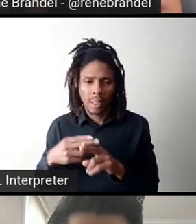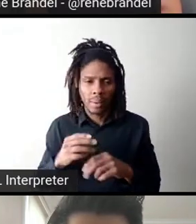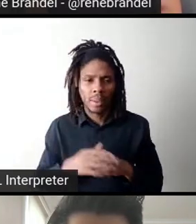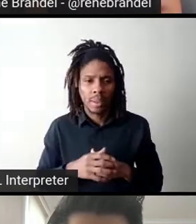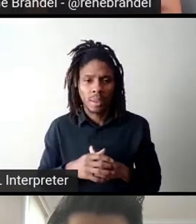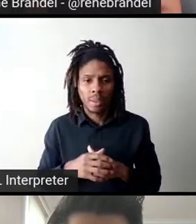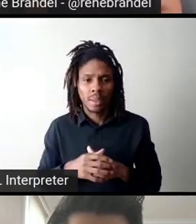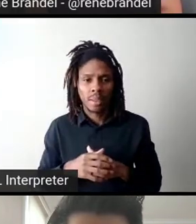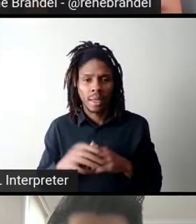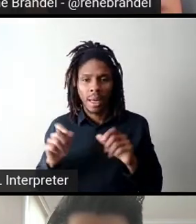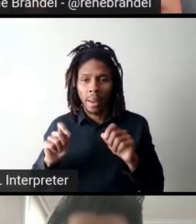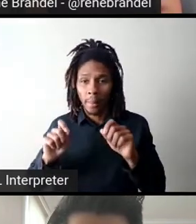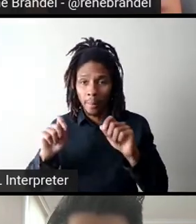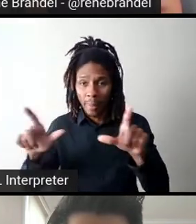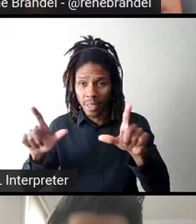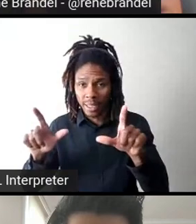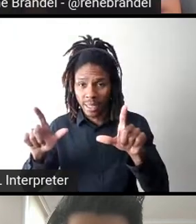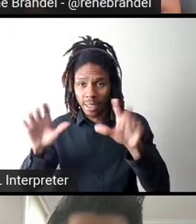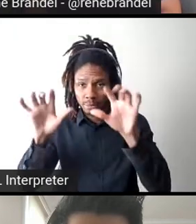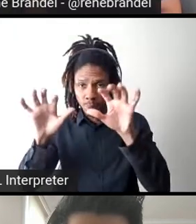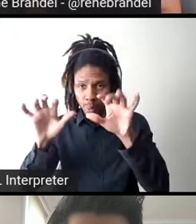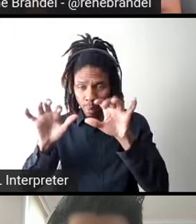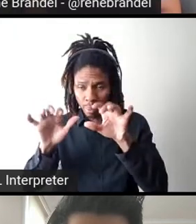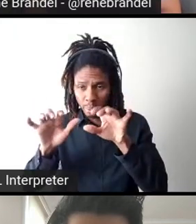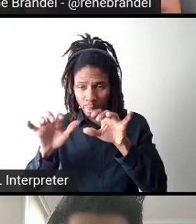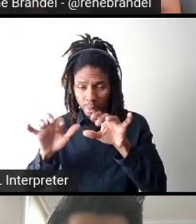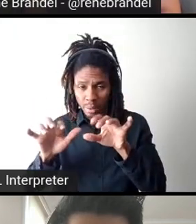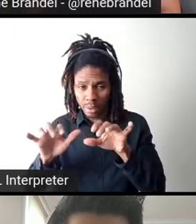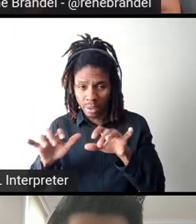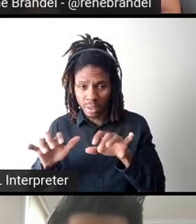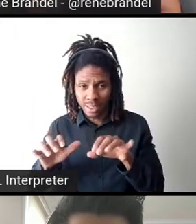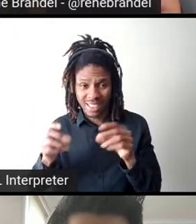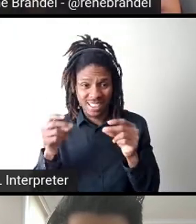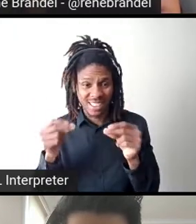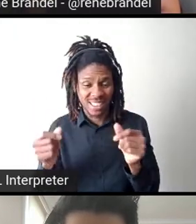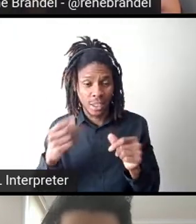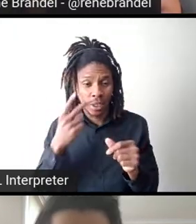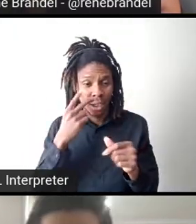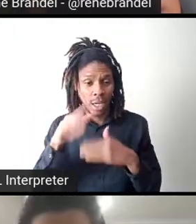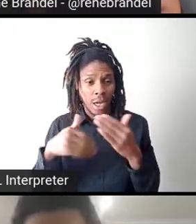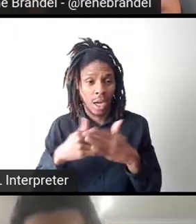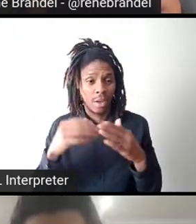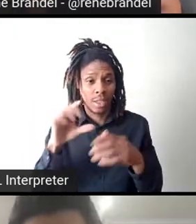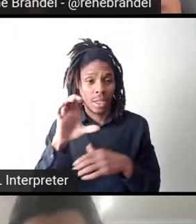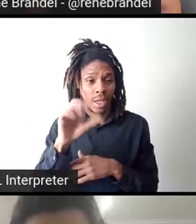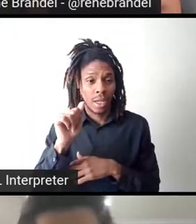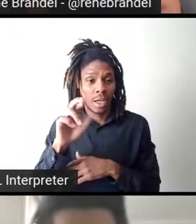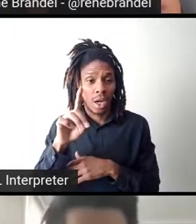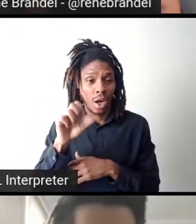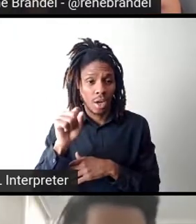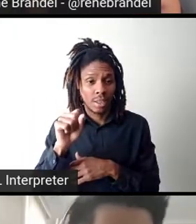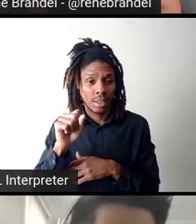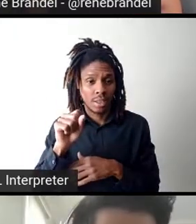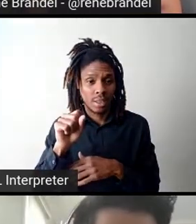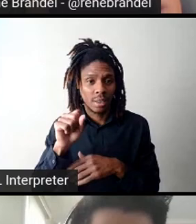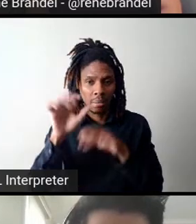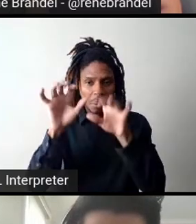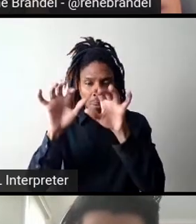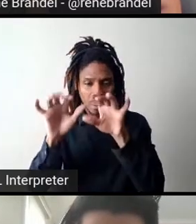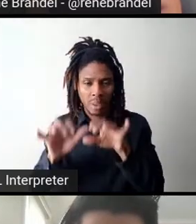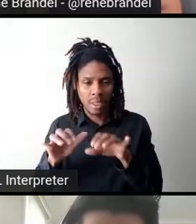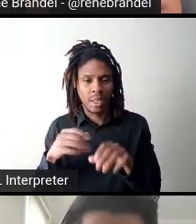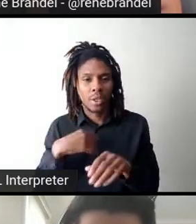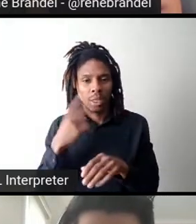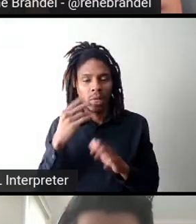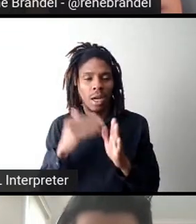And populate that as well. And in a second, you can see all the cards are populating in. And also we can do this